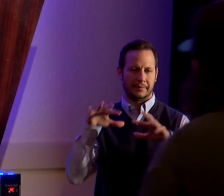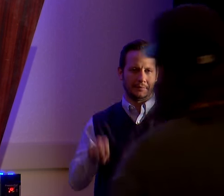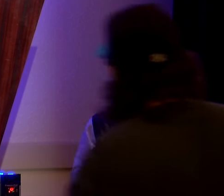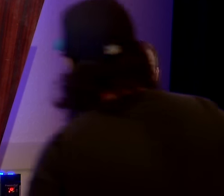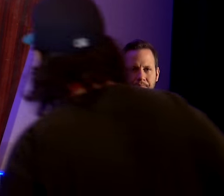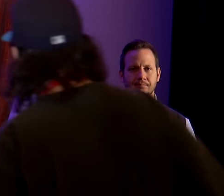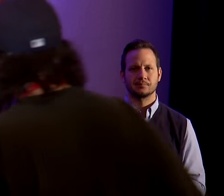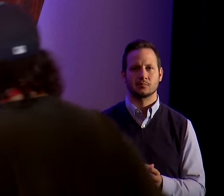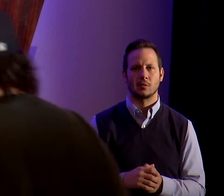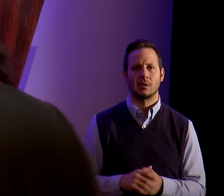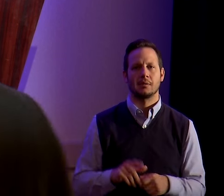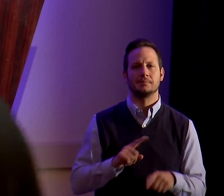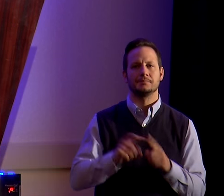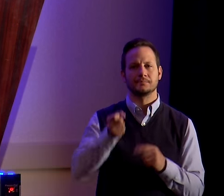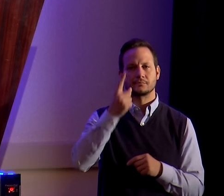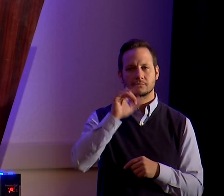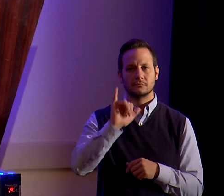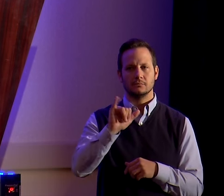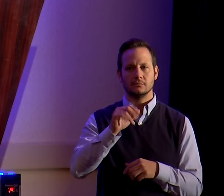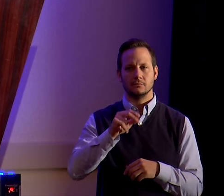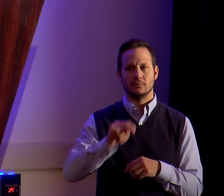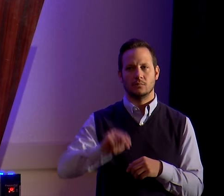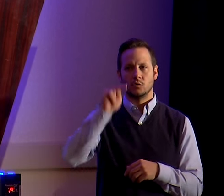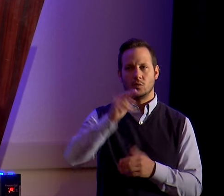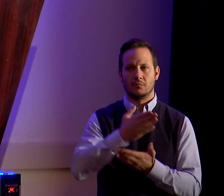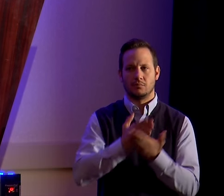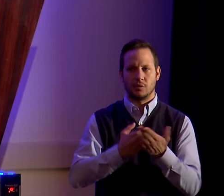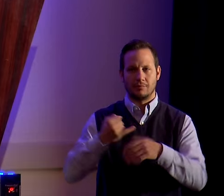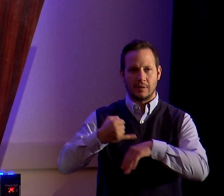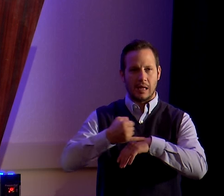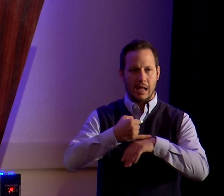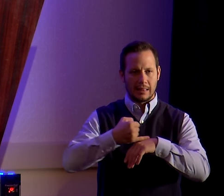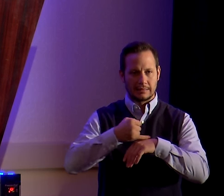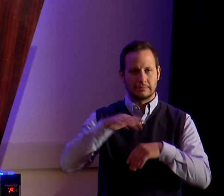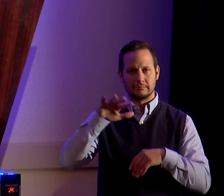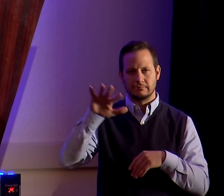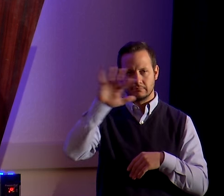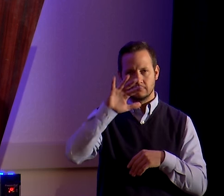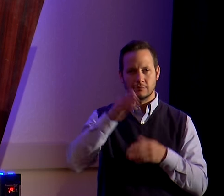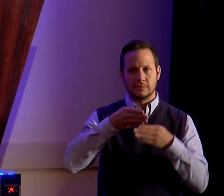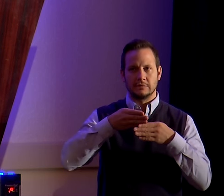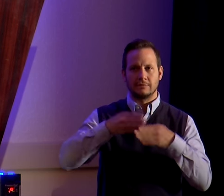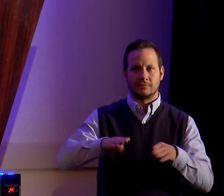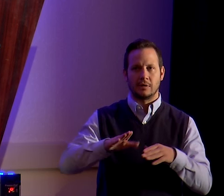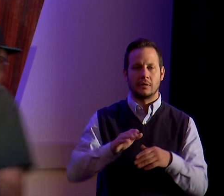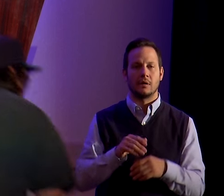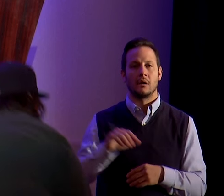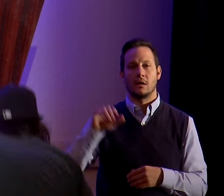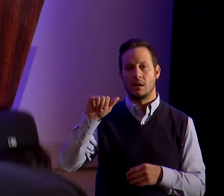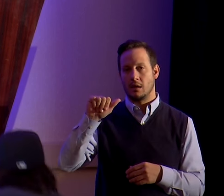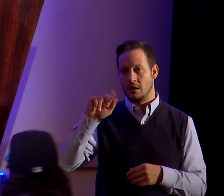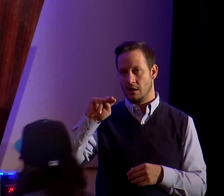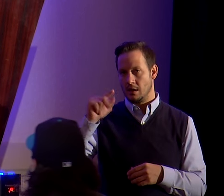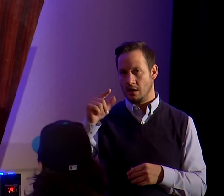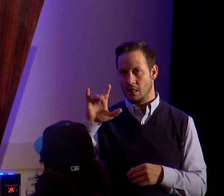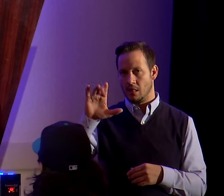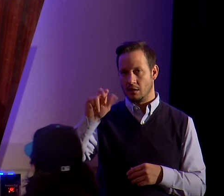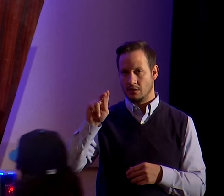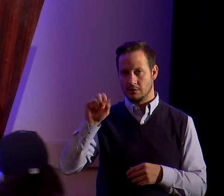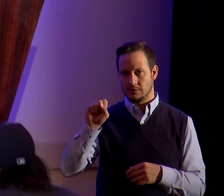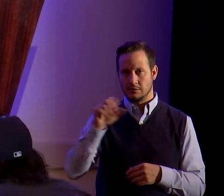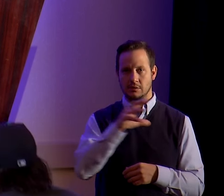The island, the northern part of the island, which is North Borneo, was sort of divided between the Anglicans and the